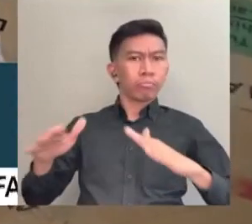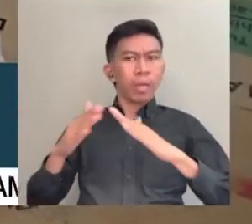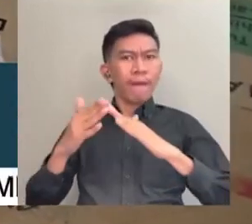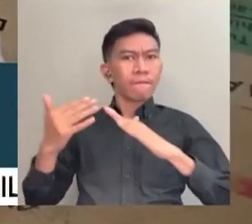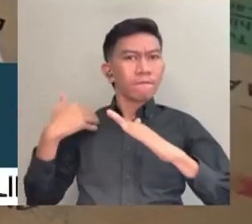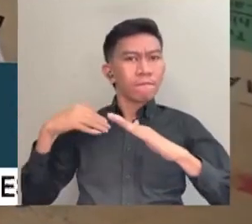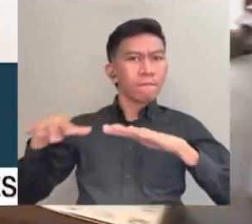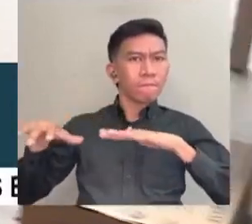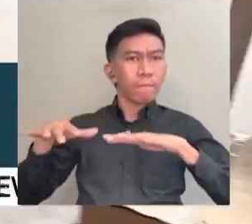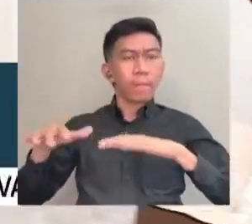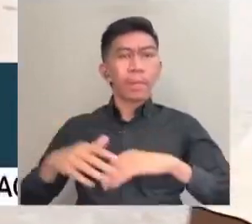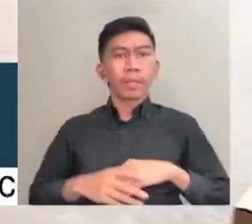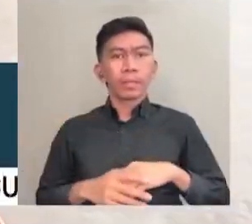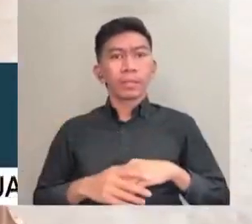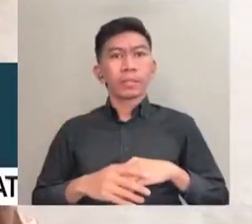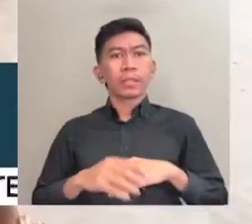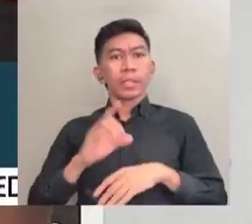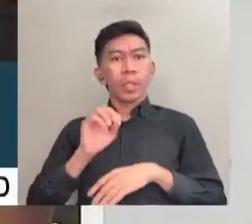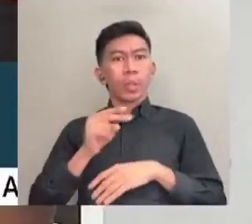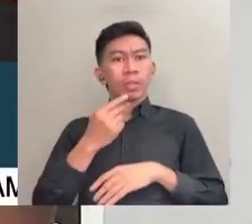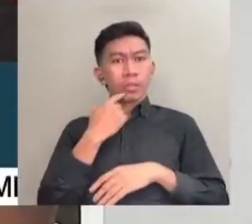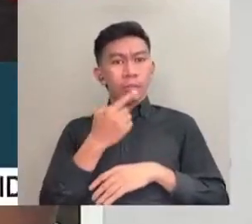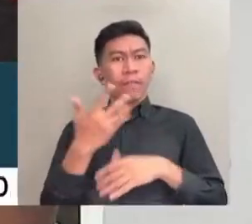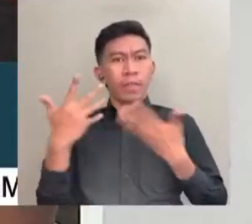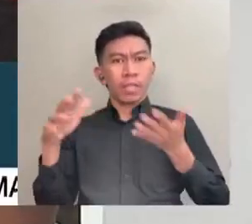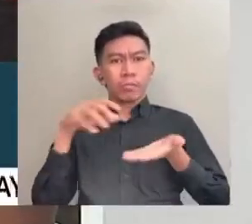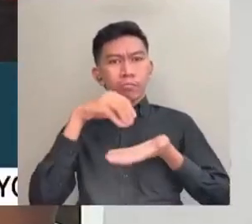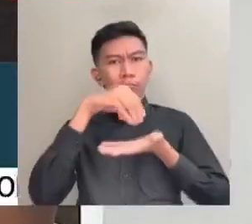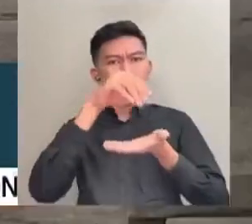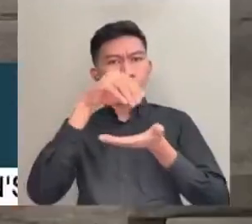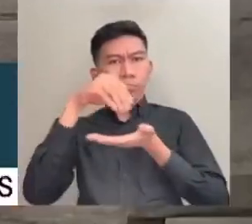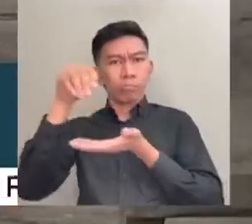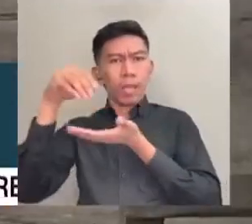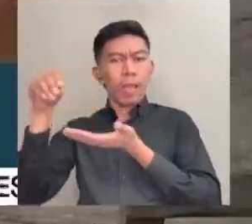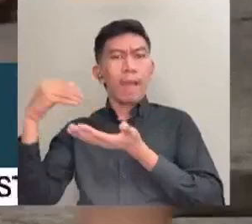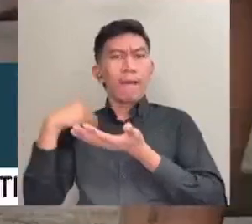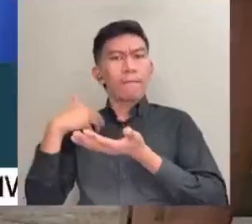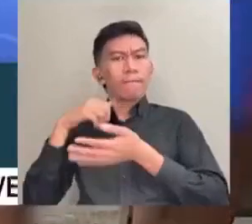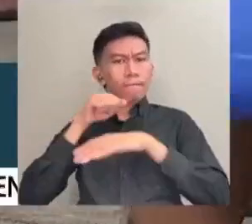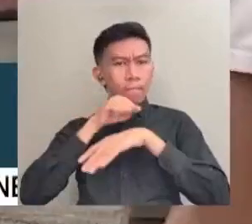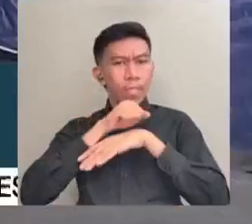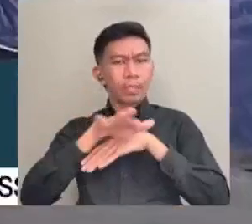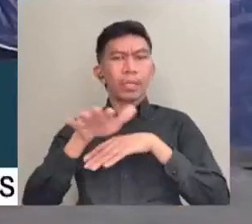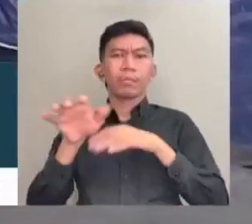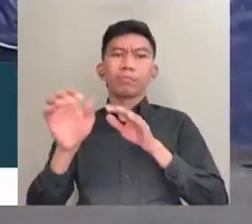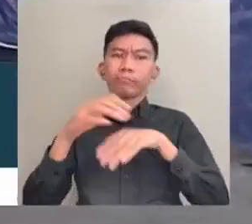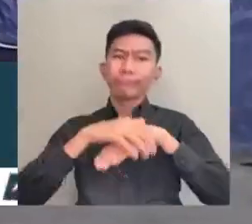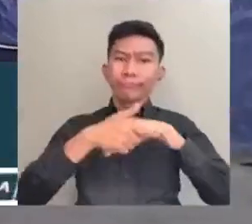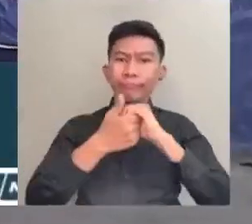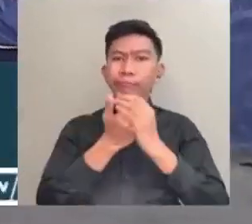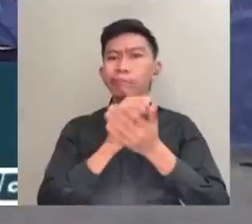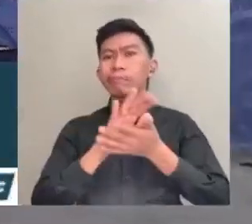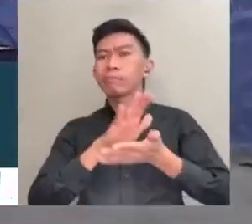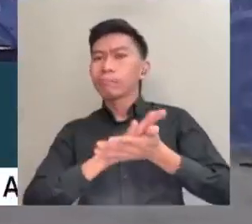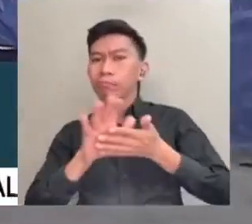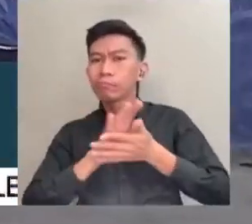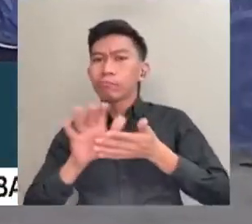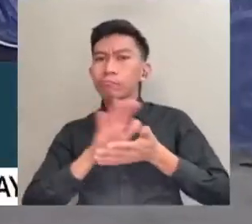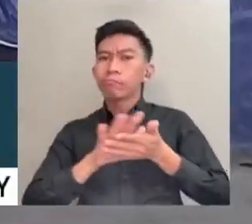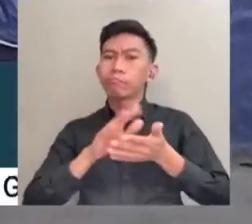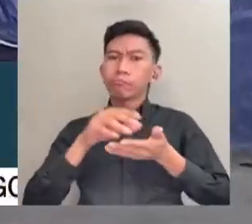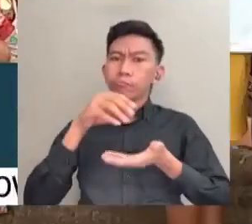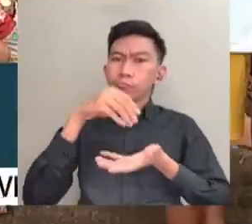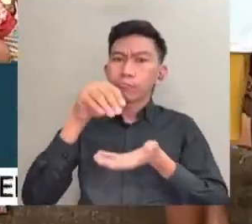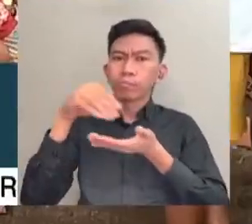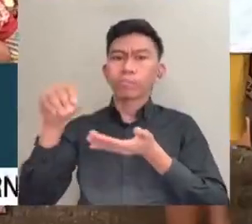as well as hydration and sanitation kits to Albay. The agency also monitoring evacuation centers to prevent